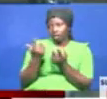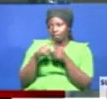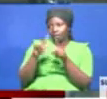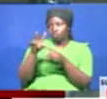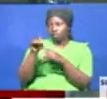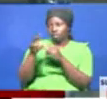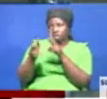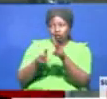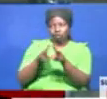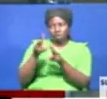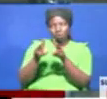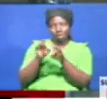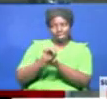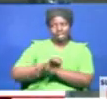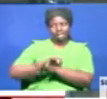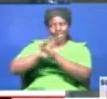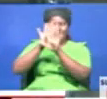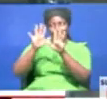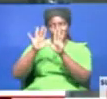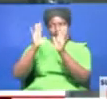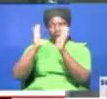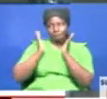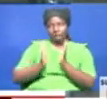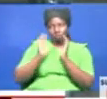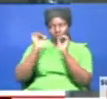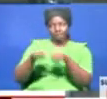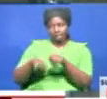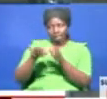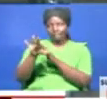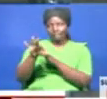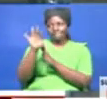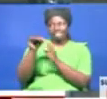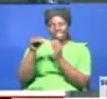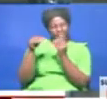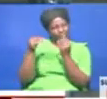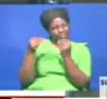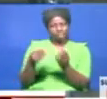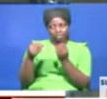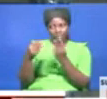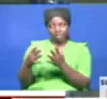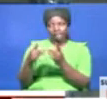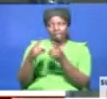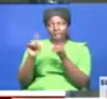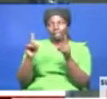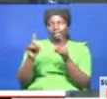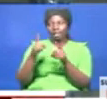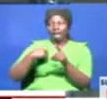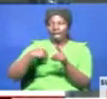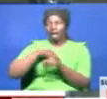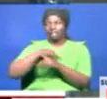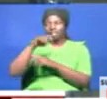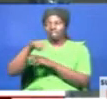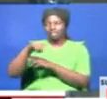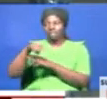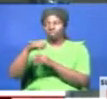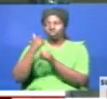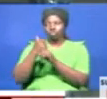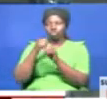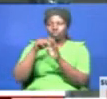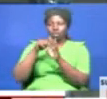2022 are clearer, and one may find so many. But maybe we just do probably three or